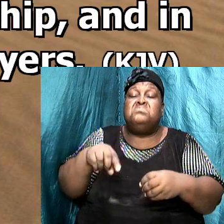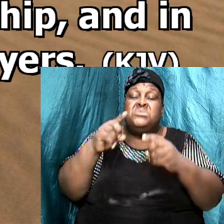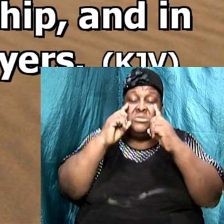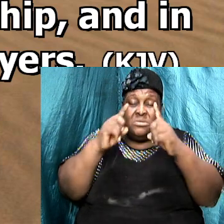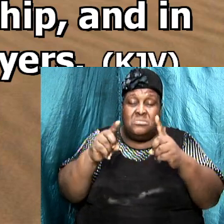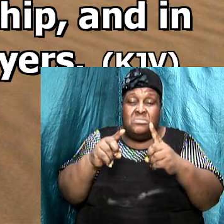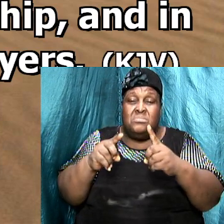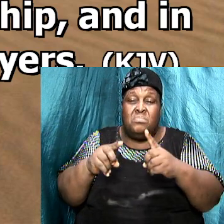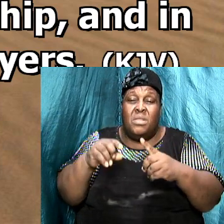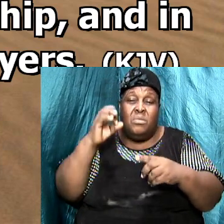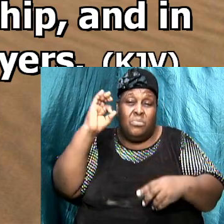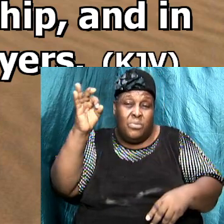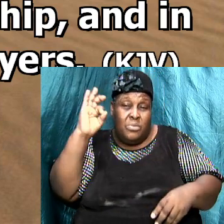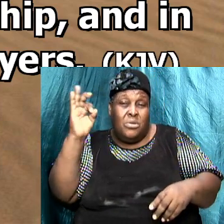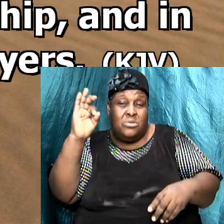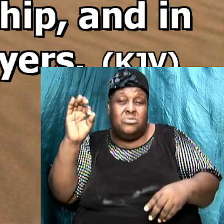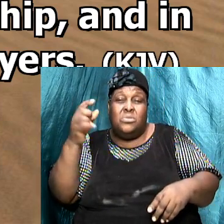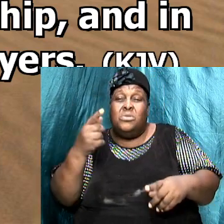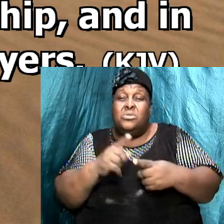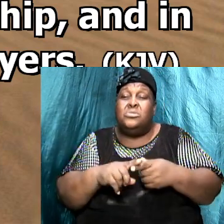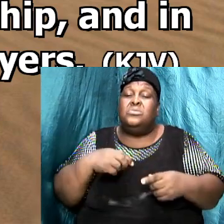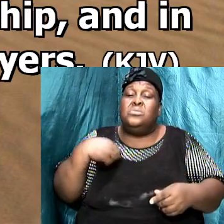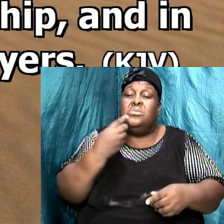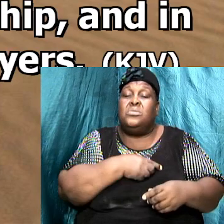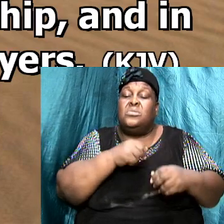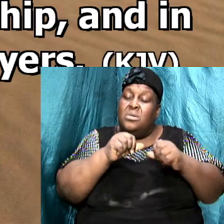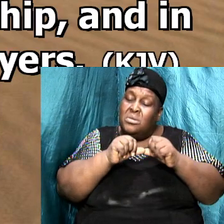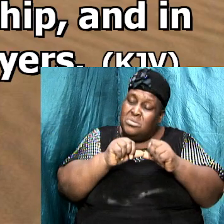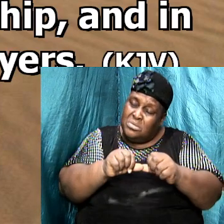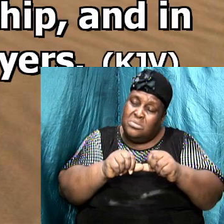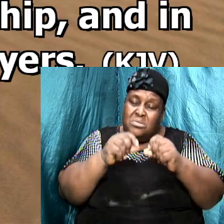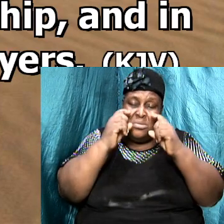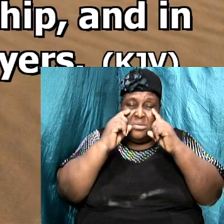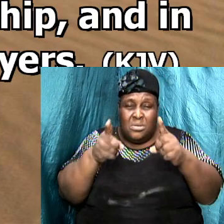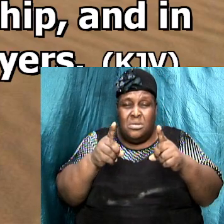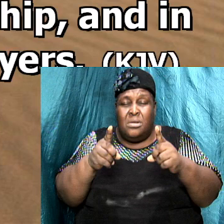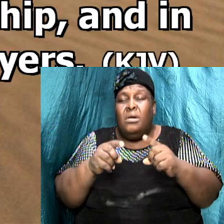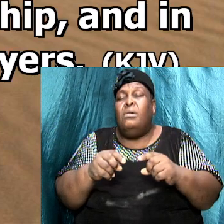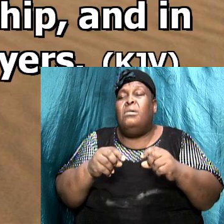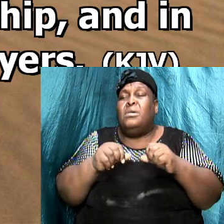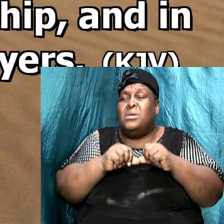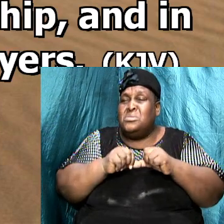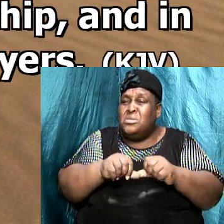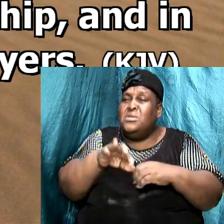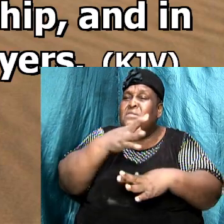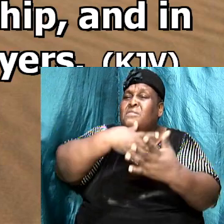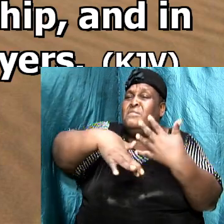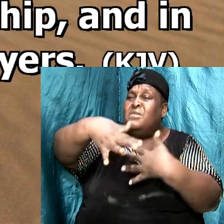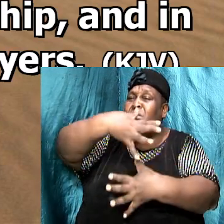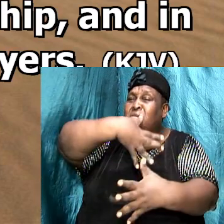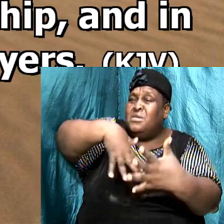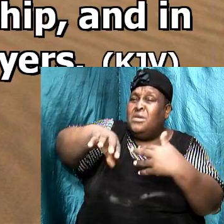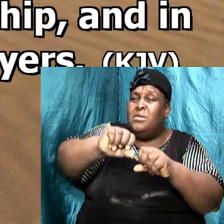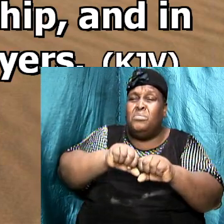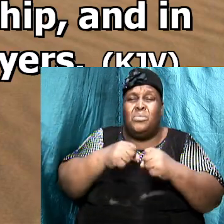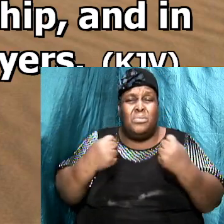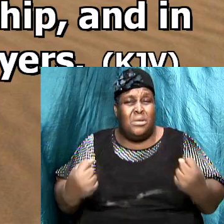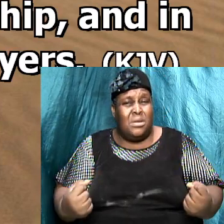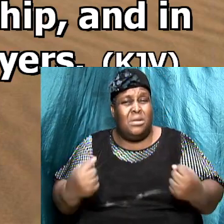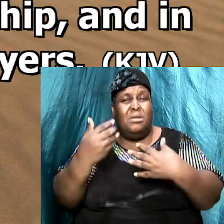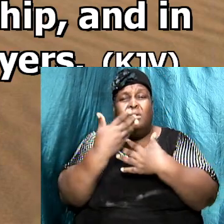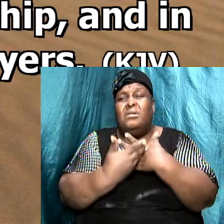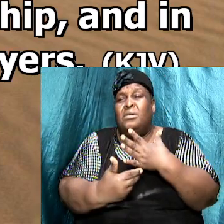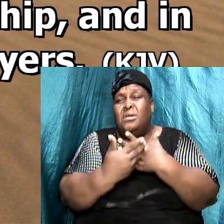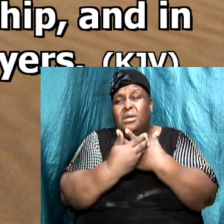Continue in the doctrine. Continue in fellowship and the breaking of bread and in prayers, Almighty